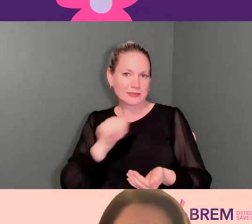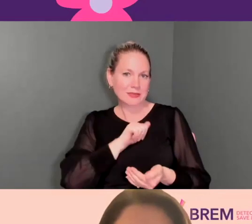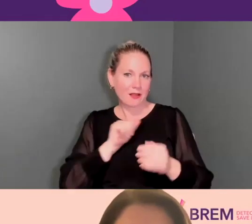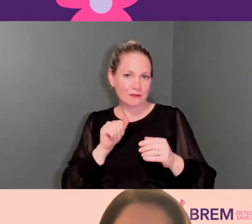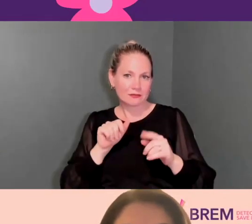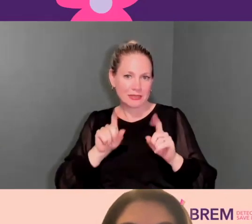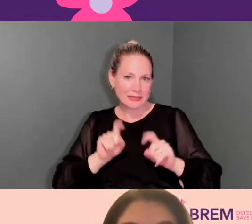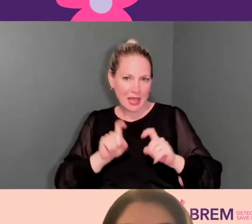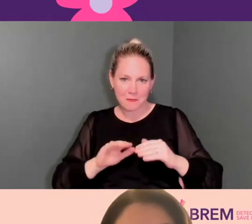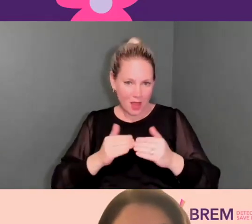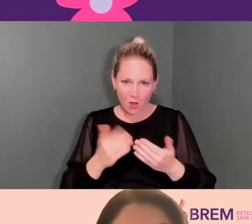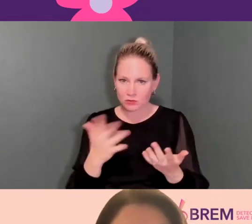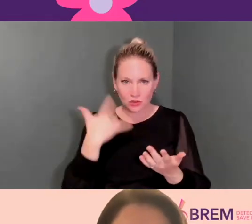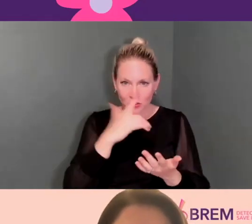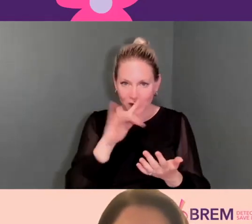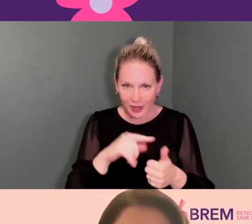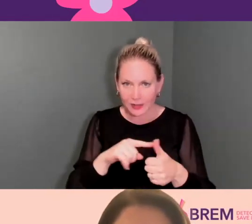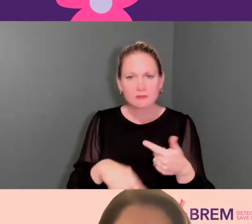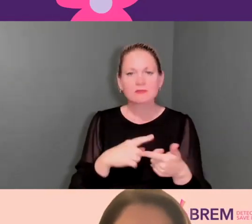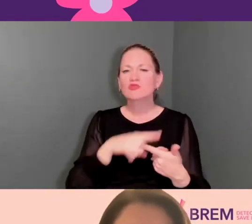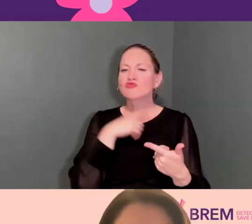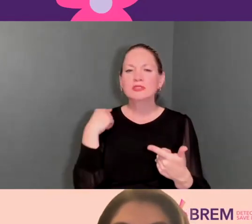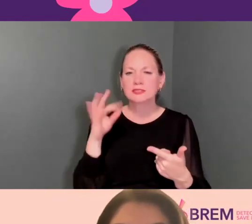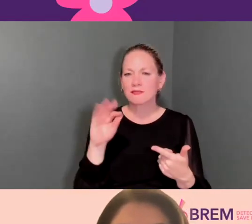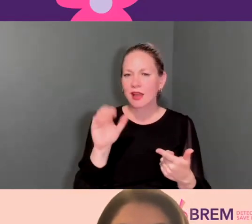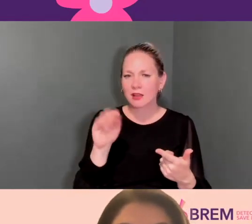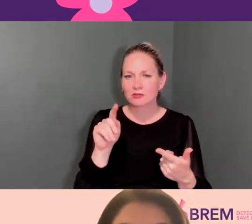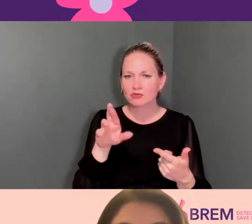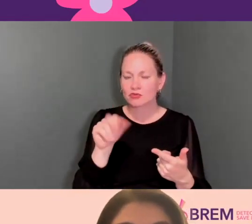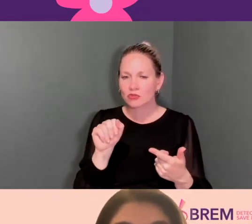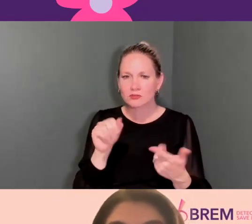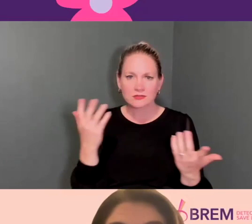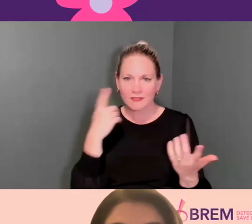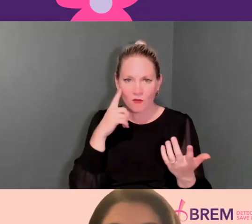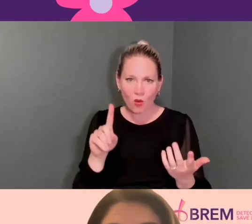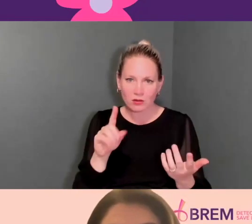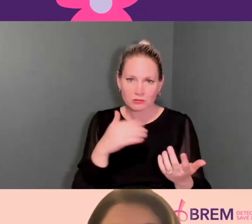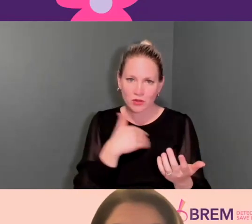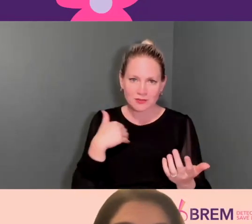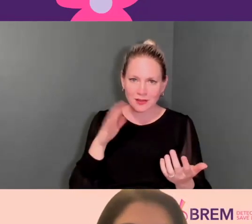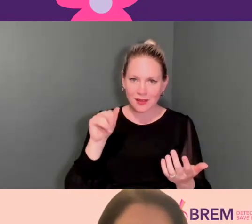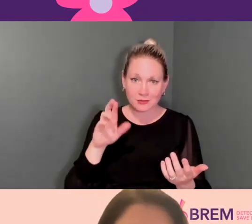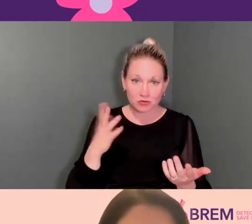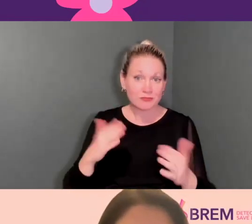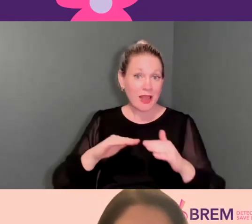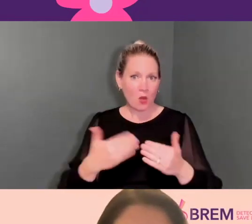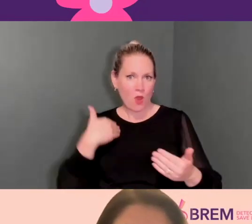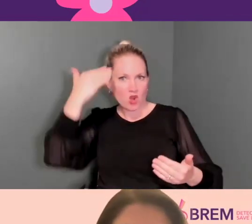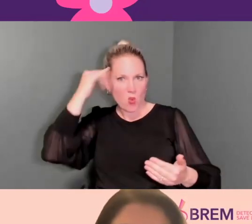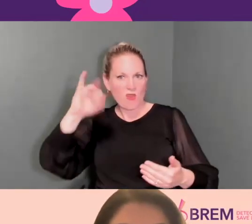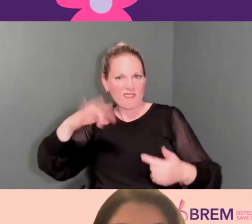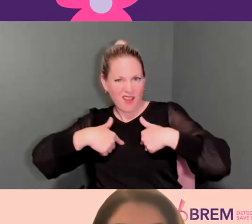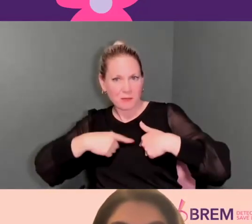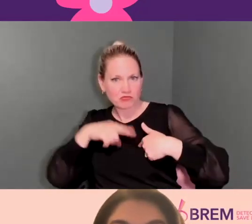that look like? What are risk factors for developing breast cancer? How do I know if I have them? How should I know if I